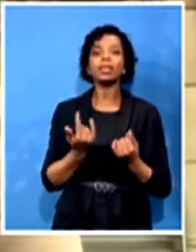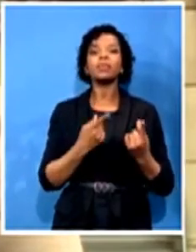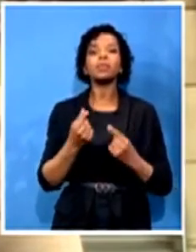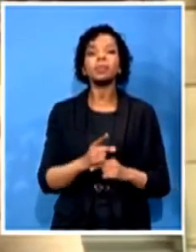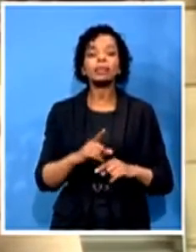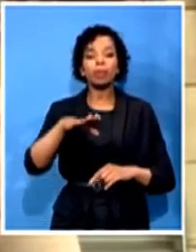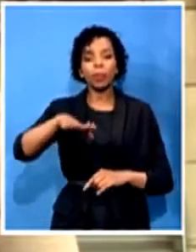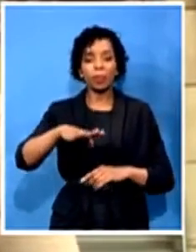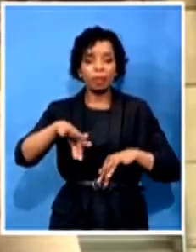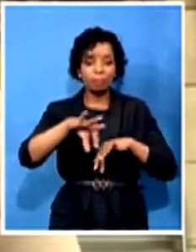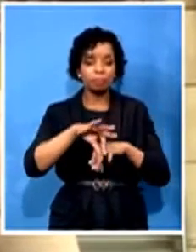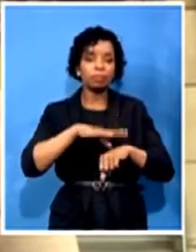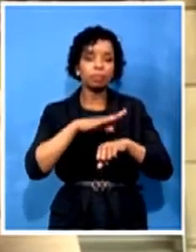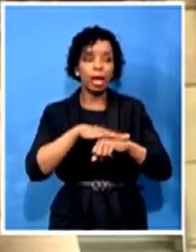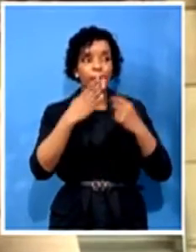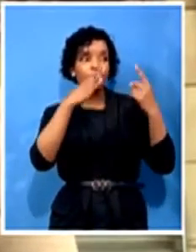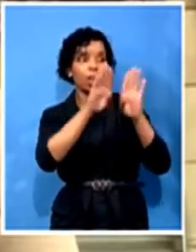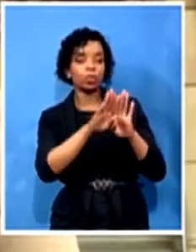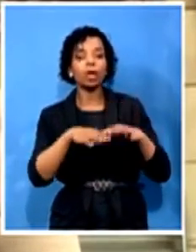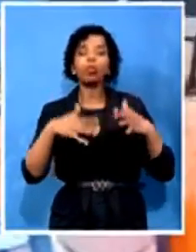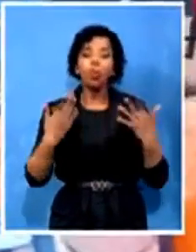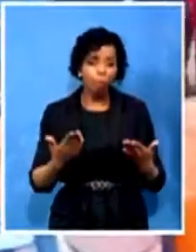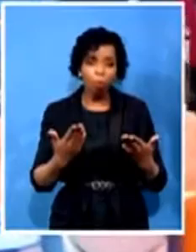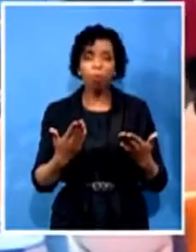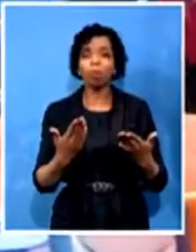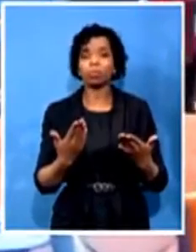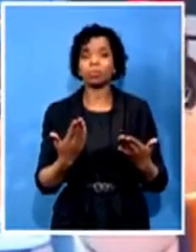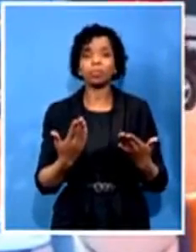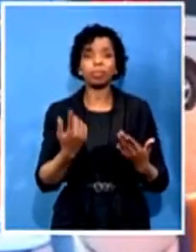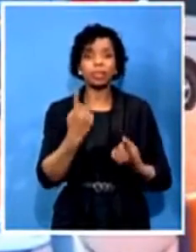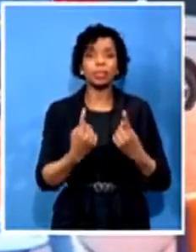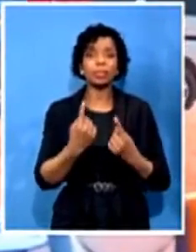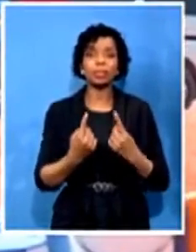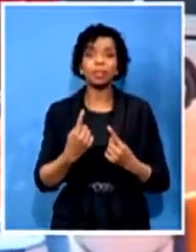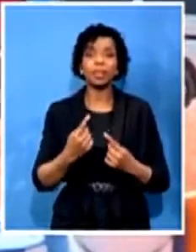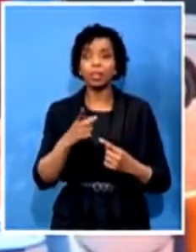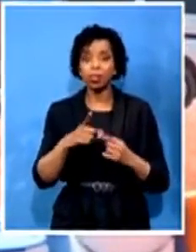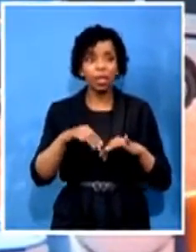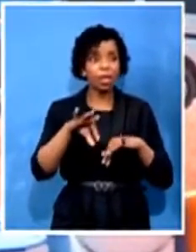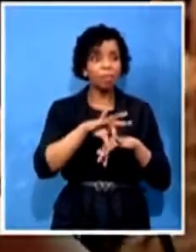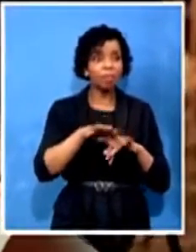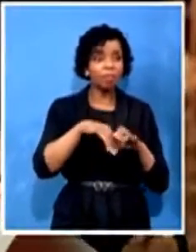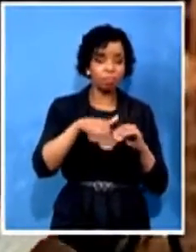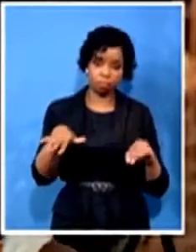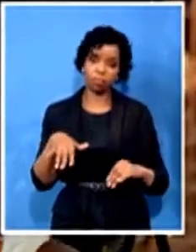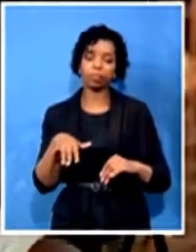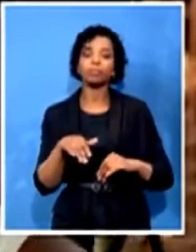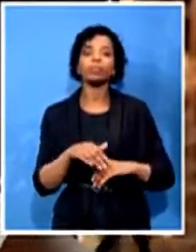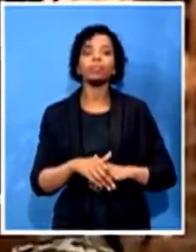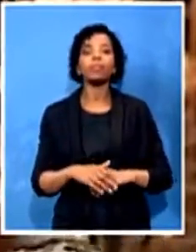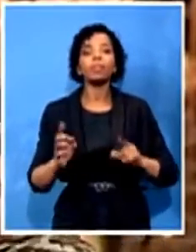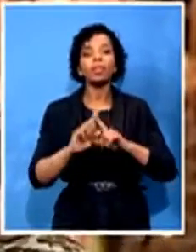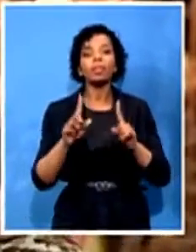entered and came out of these unions. The poverty burden has been delegated to the girl. The people at